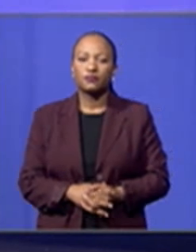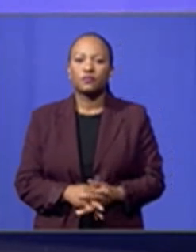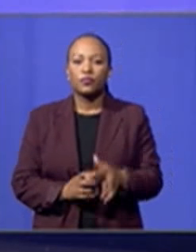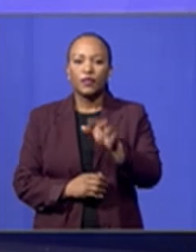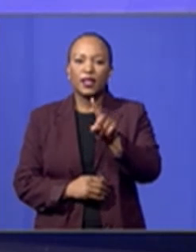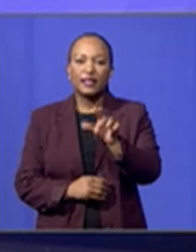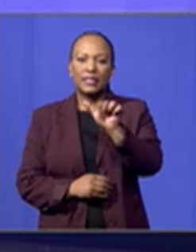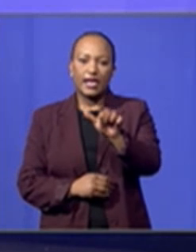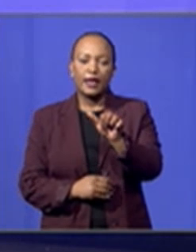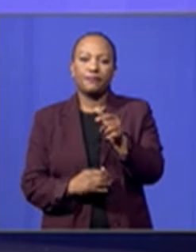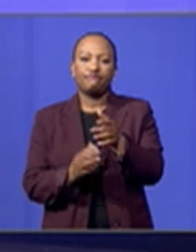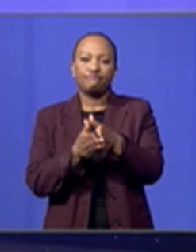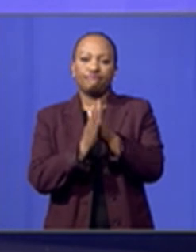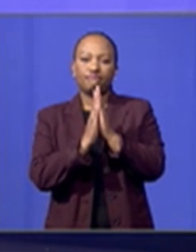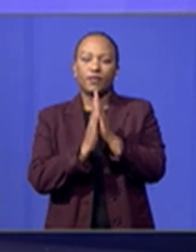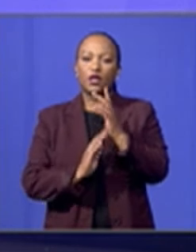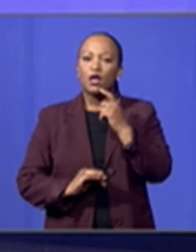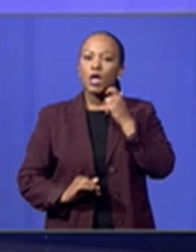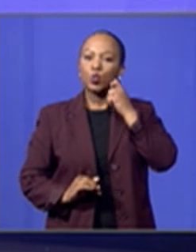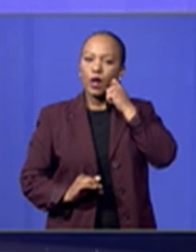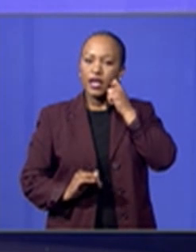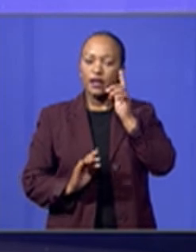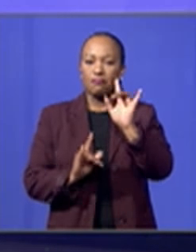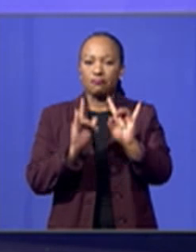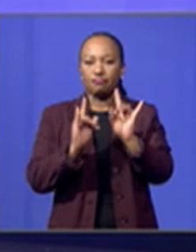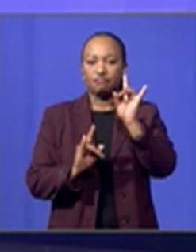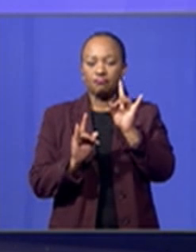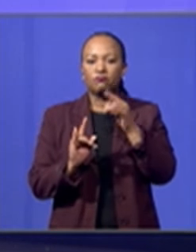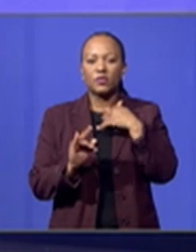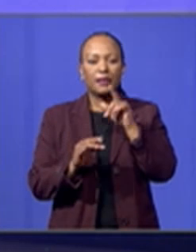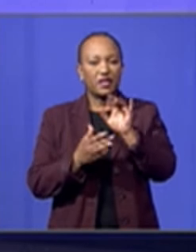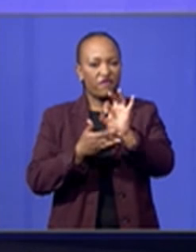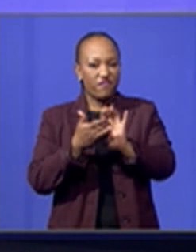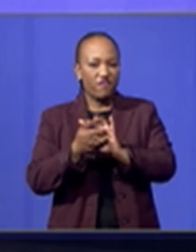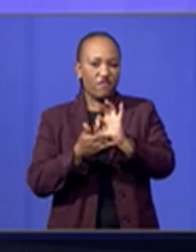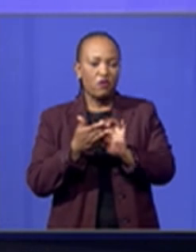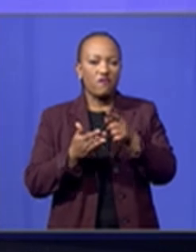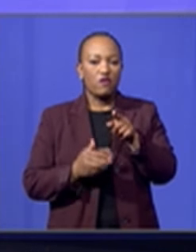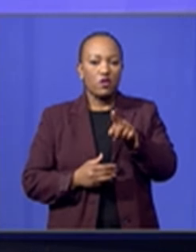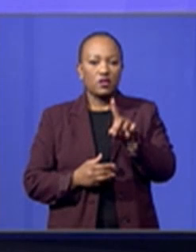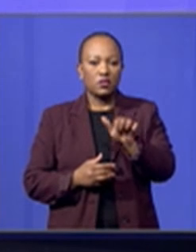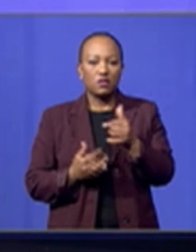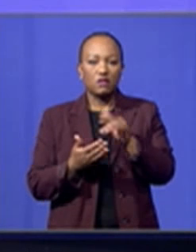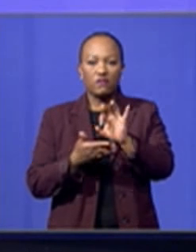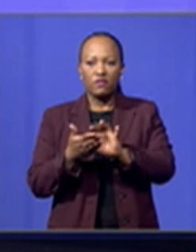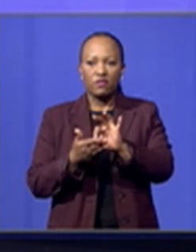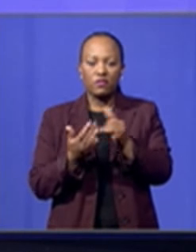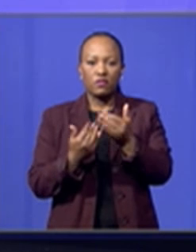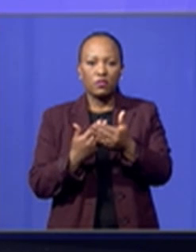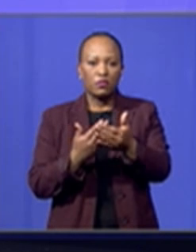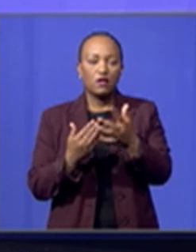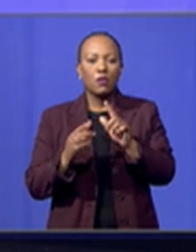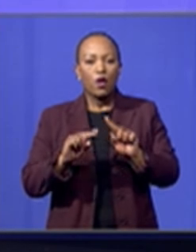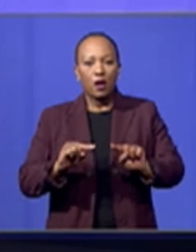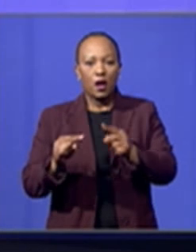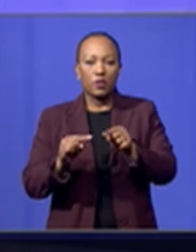DA kwela go batlhophi ba toropokgolo ya Tshwane go ba go fa lekoko bontsi jo bo feletseng mo ditlhophong tsa Ngwanatsele ba nganga gore